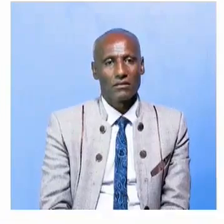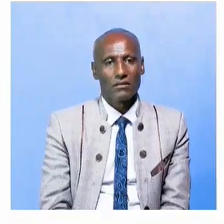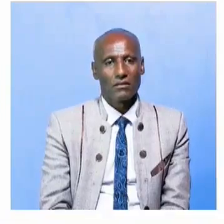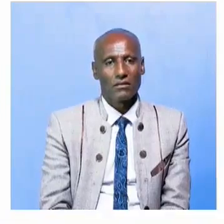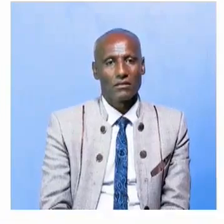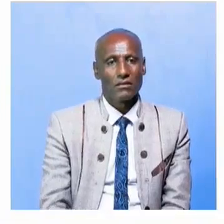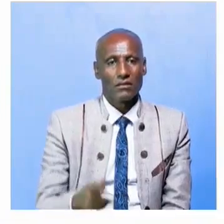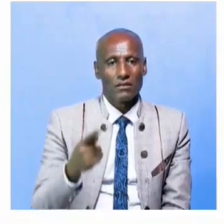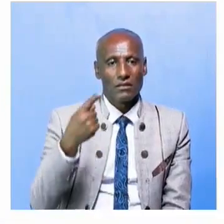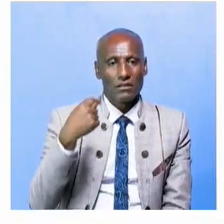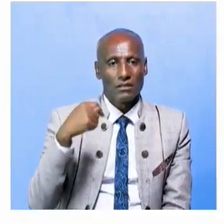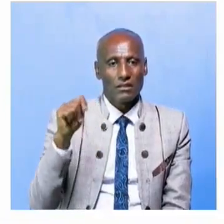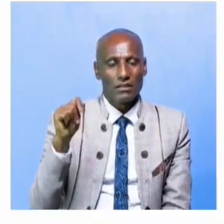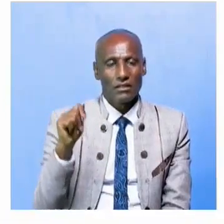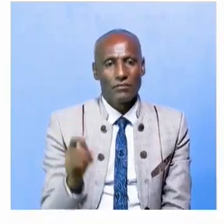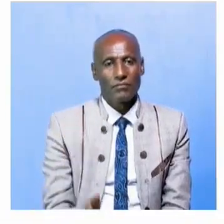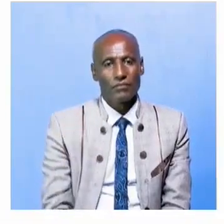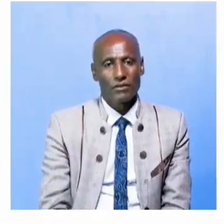The